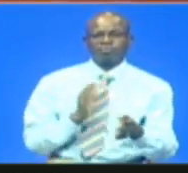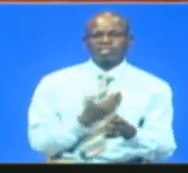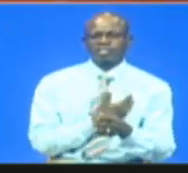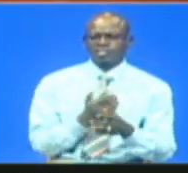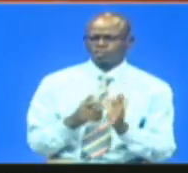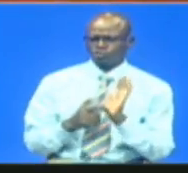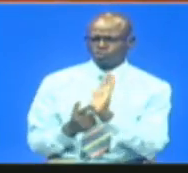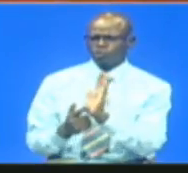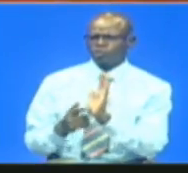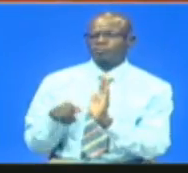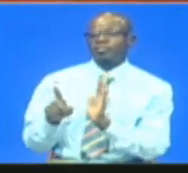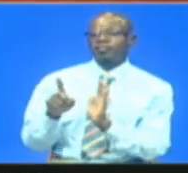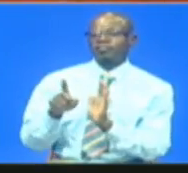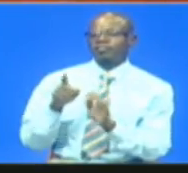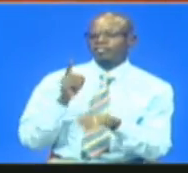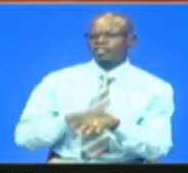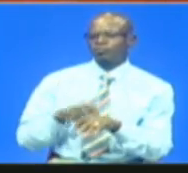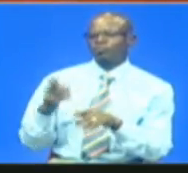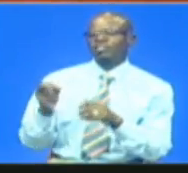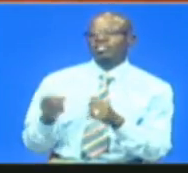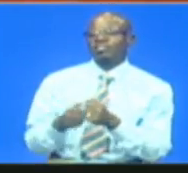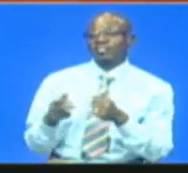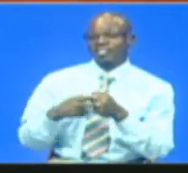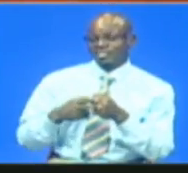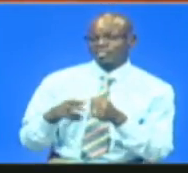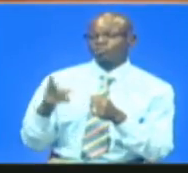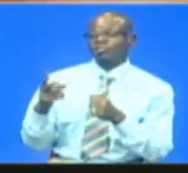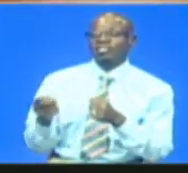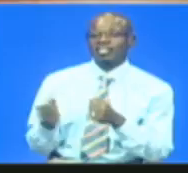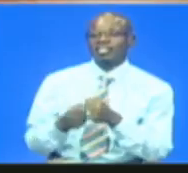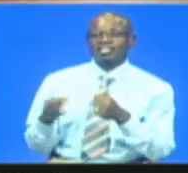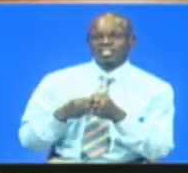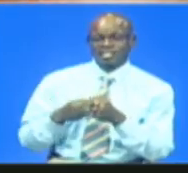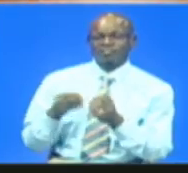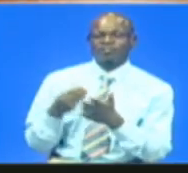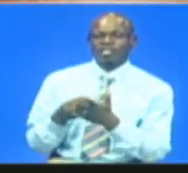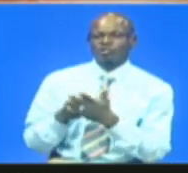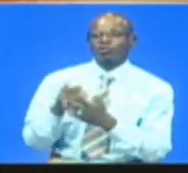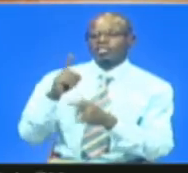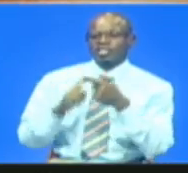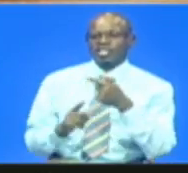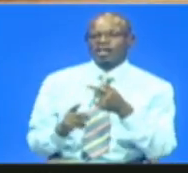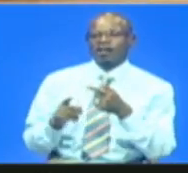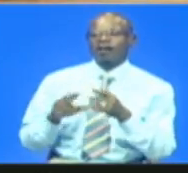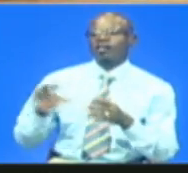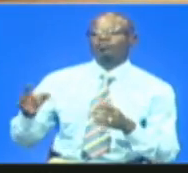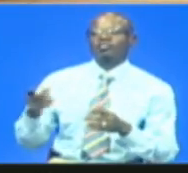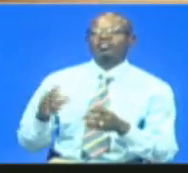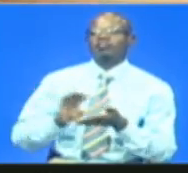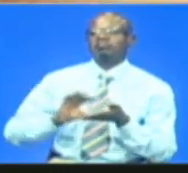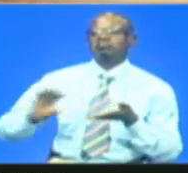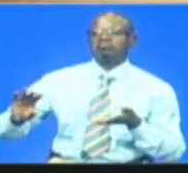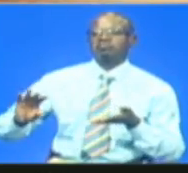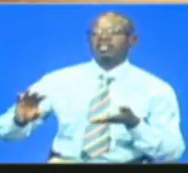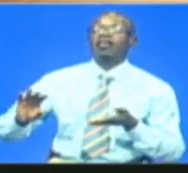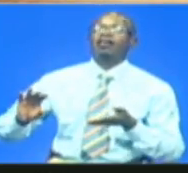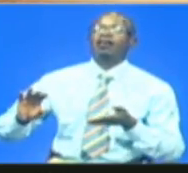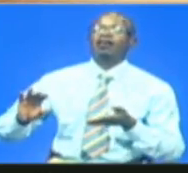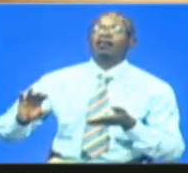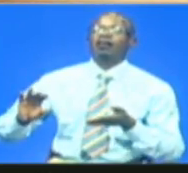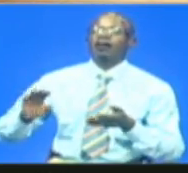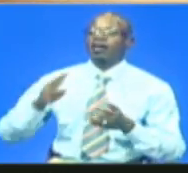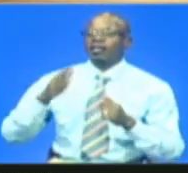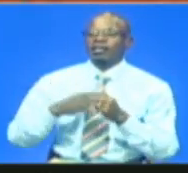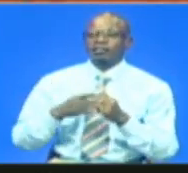indicated that during the 2017-2018 financial year, the county had allocated 973